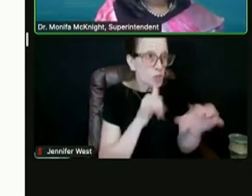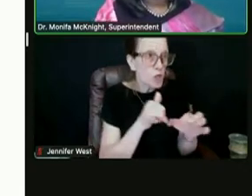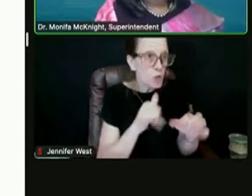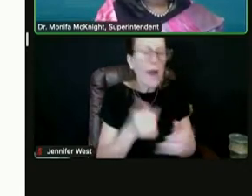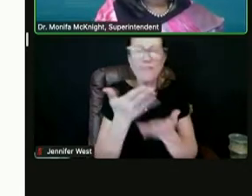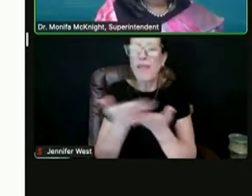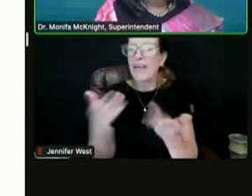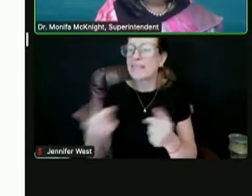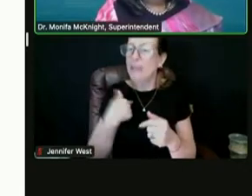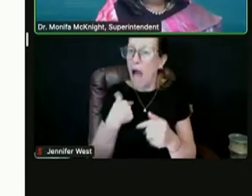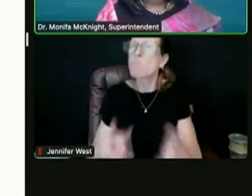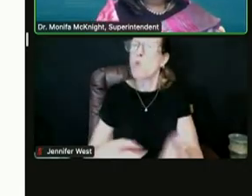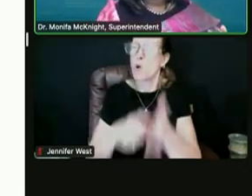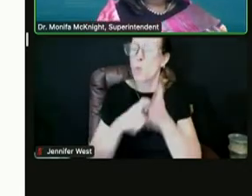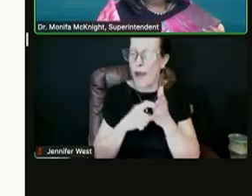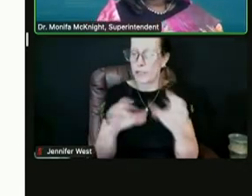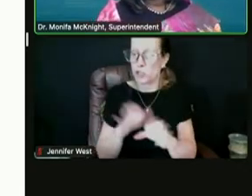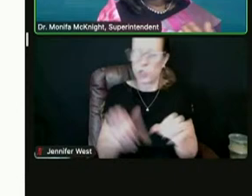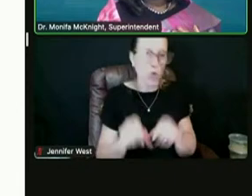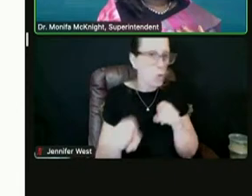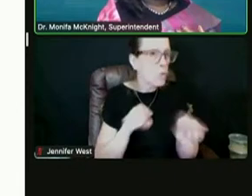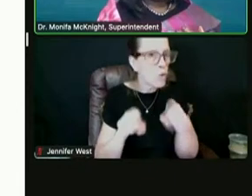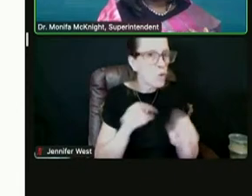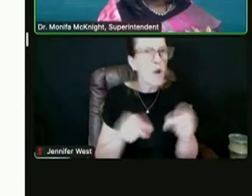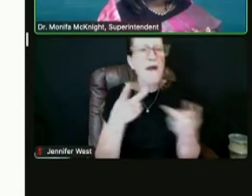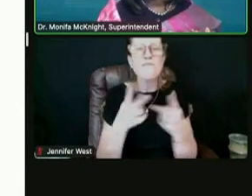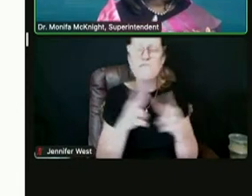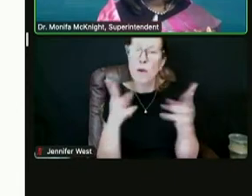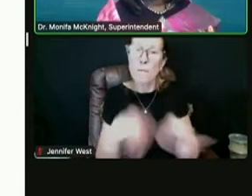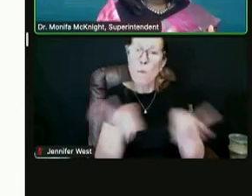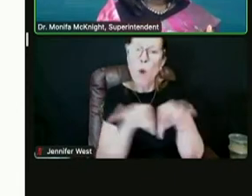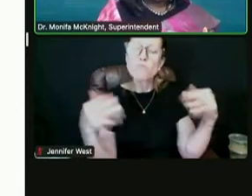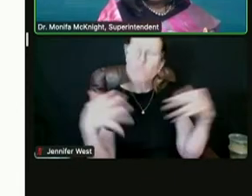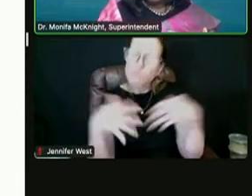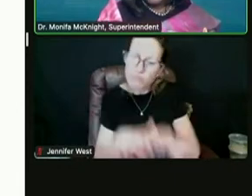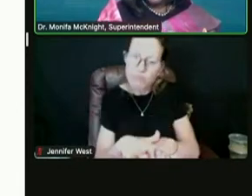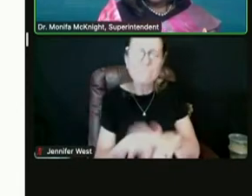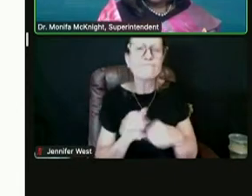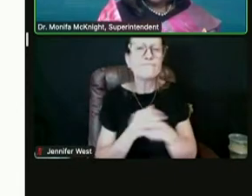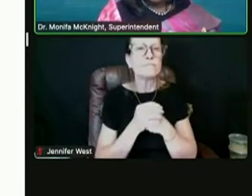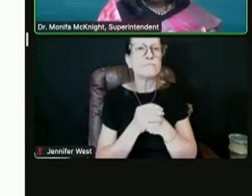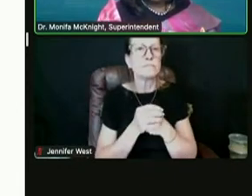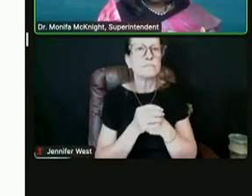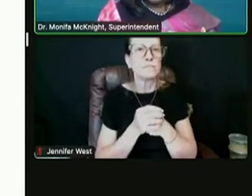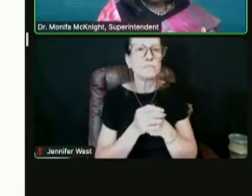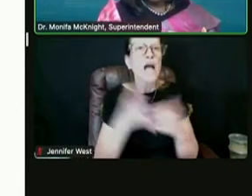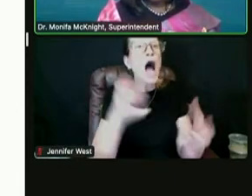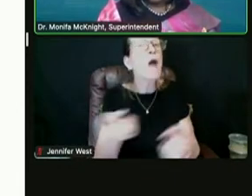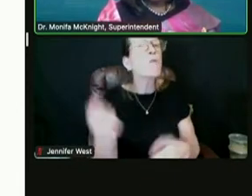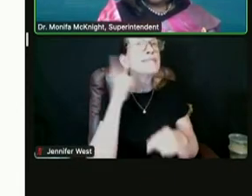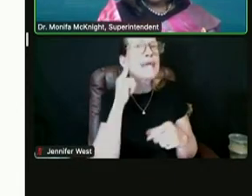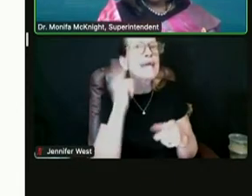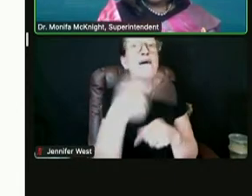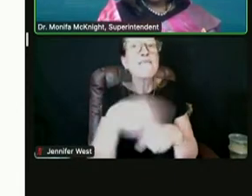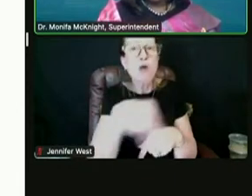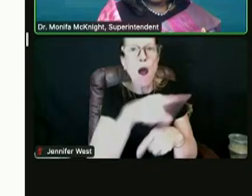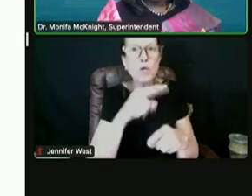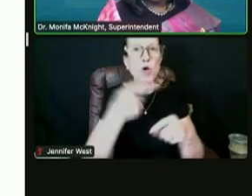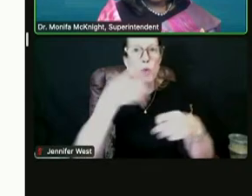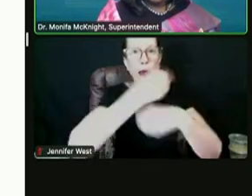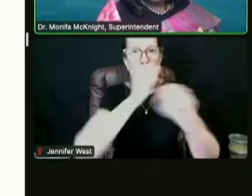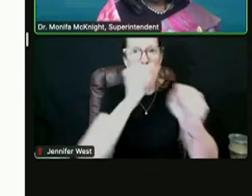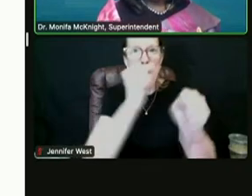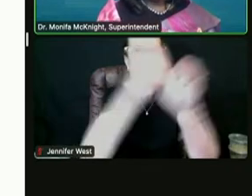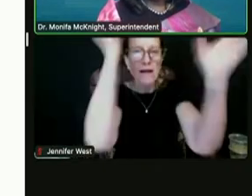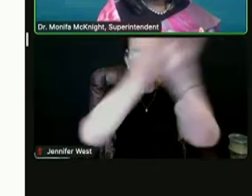I want to say about my role, in addition to hearing from you, creating the vision of what we need to provide for our students